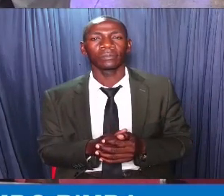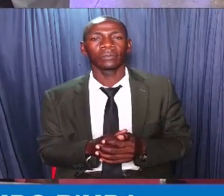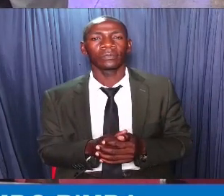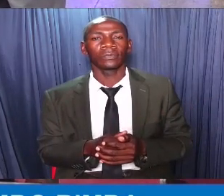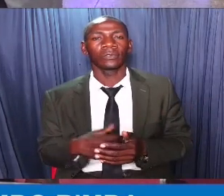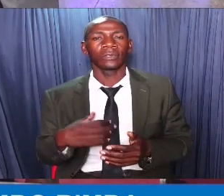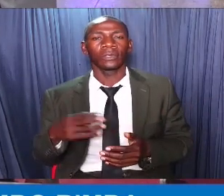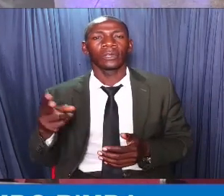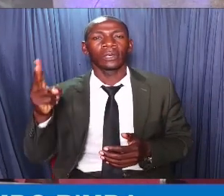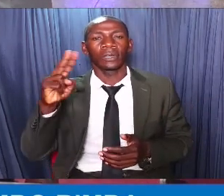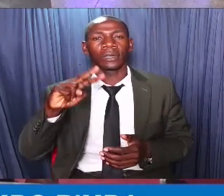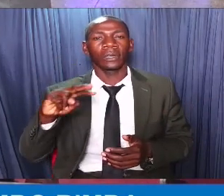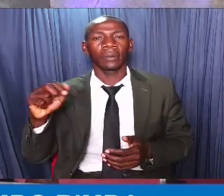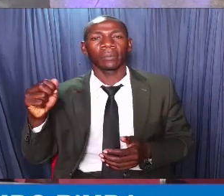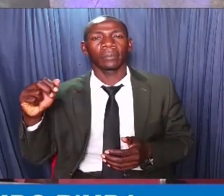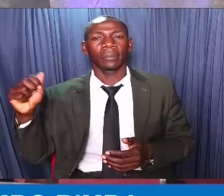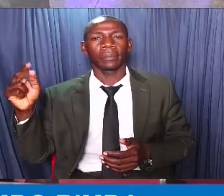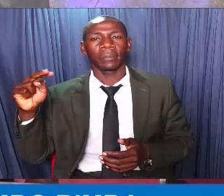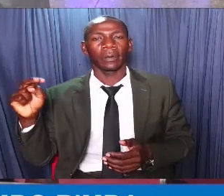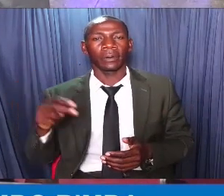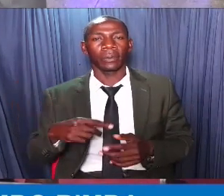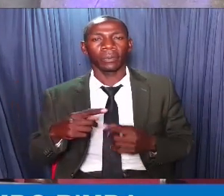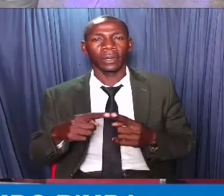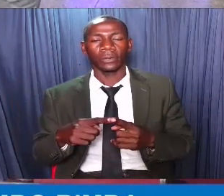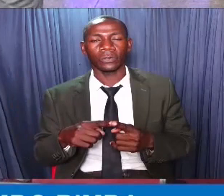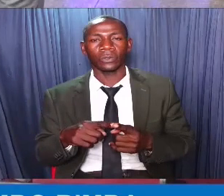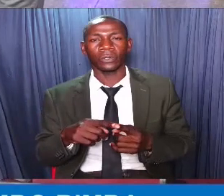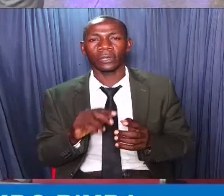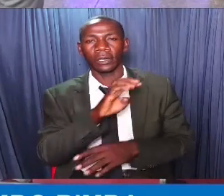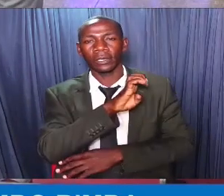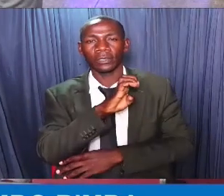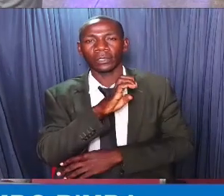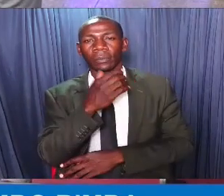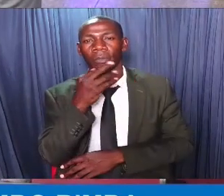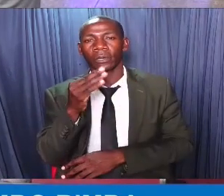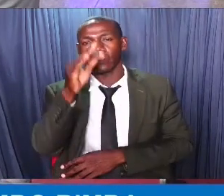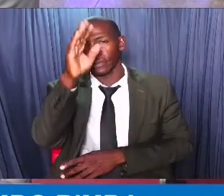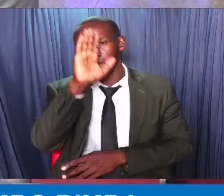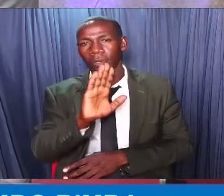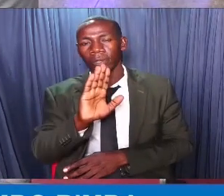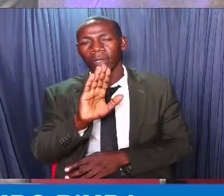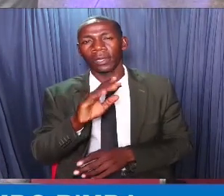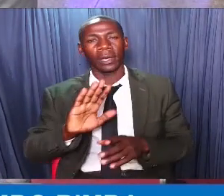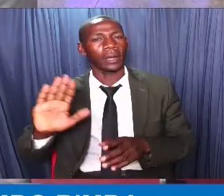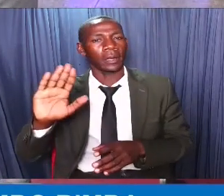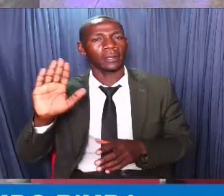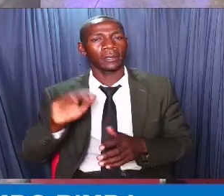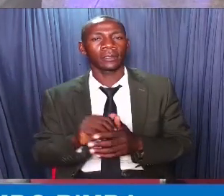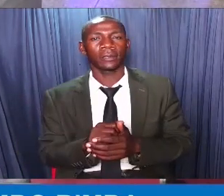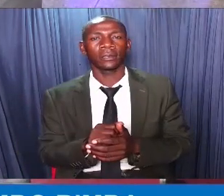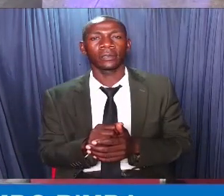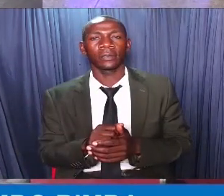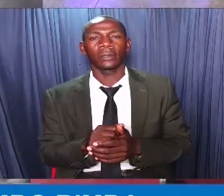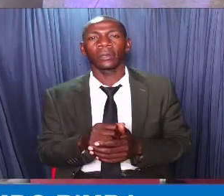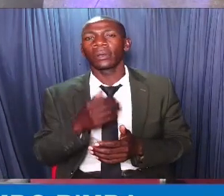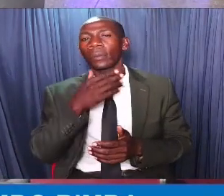Naaman akamwendea. Naaman went mtumishi wa Mungu Elisha. To the servant of God Elisha. Lake his